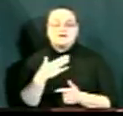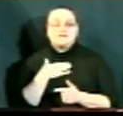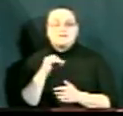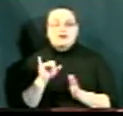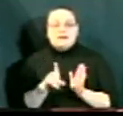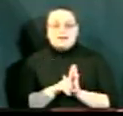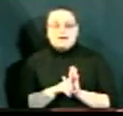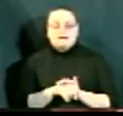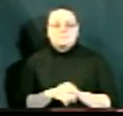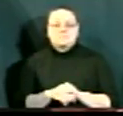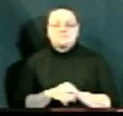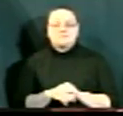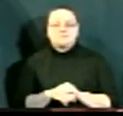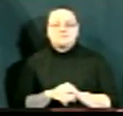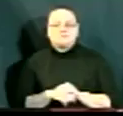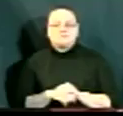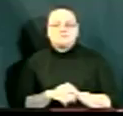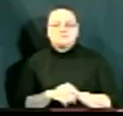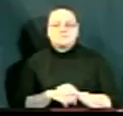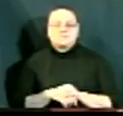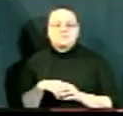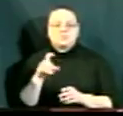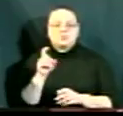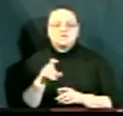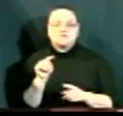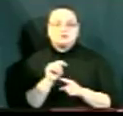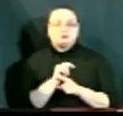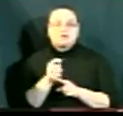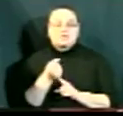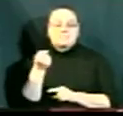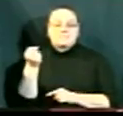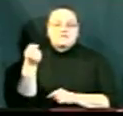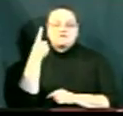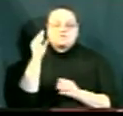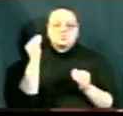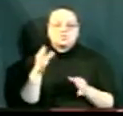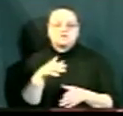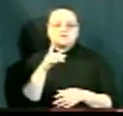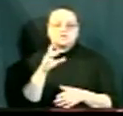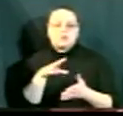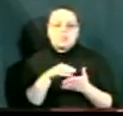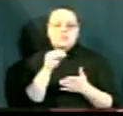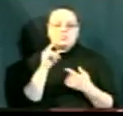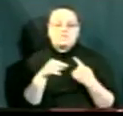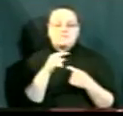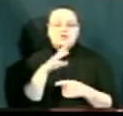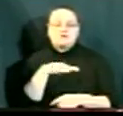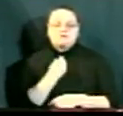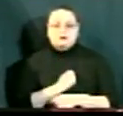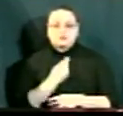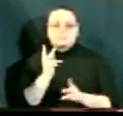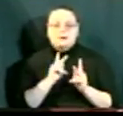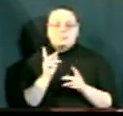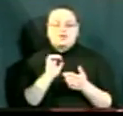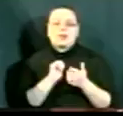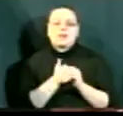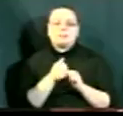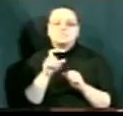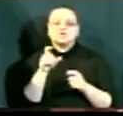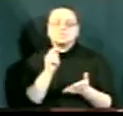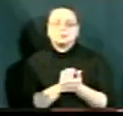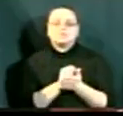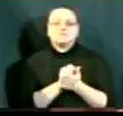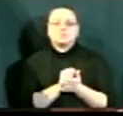identity. There should be training put in place for teachers to learn about transgender people and how we should be